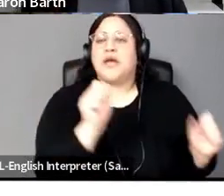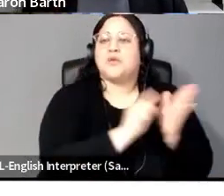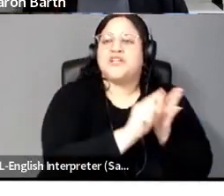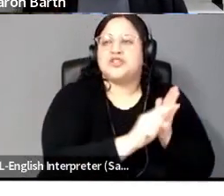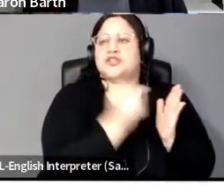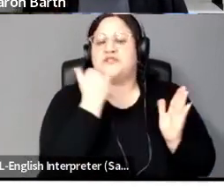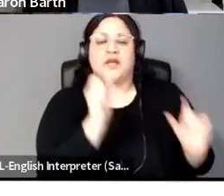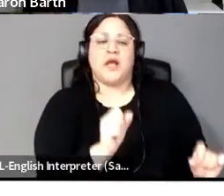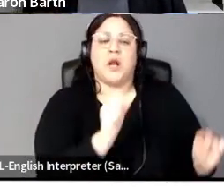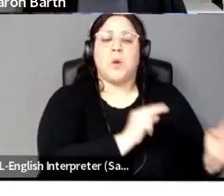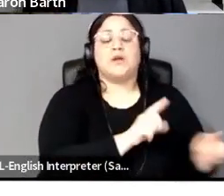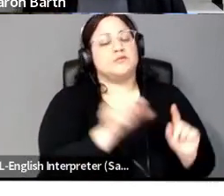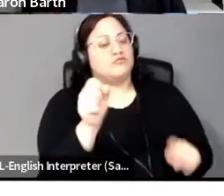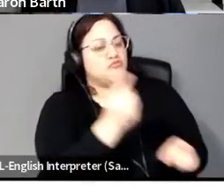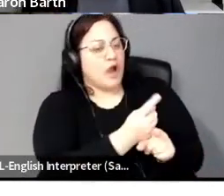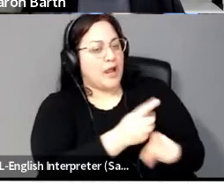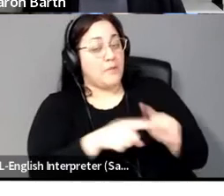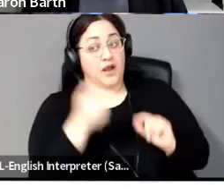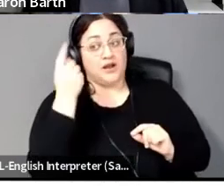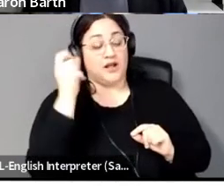of the decisions you make on a daily